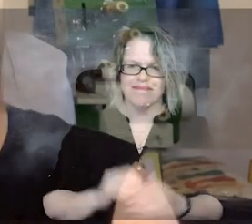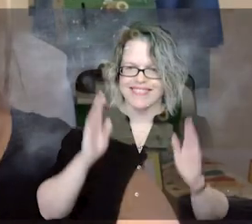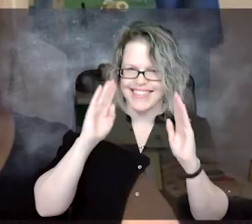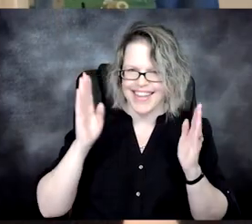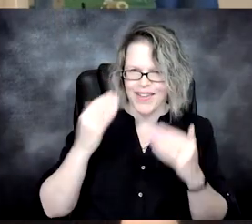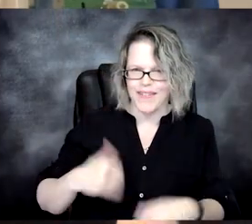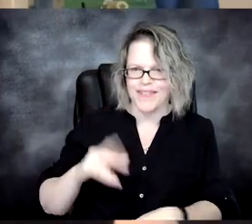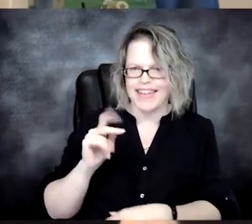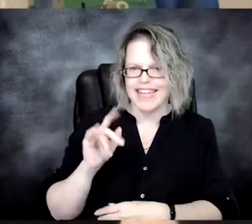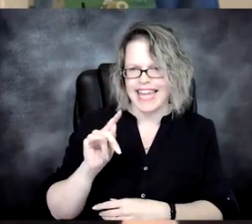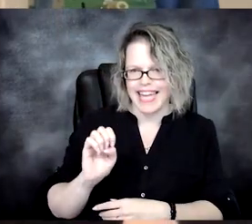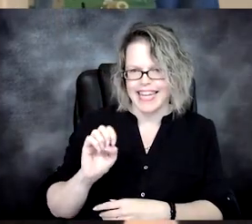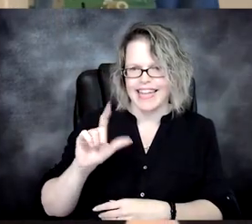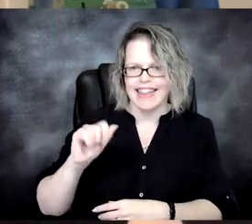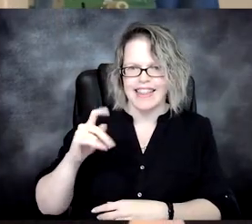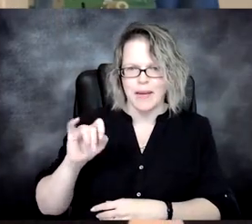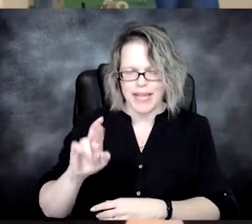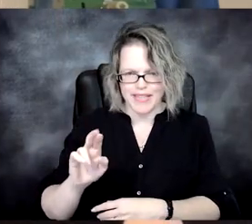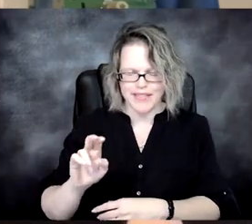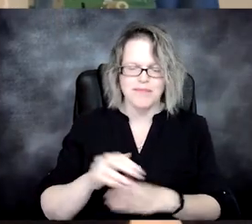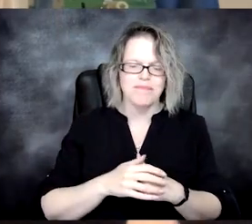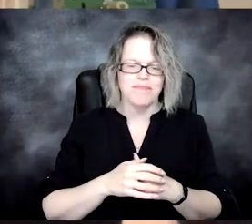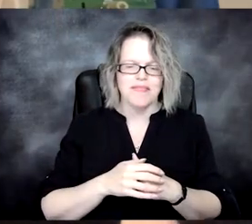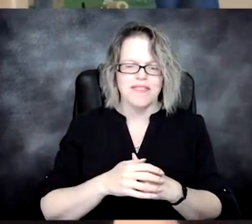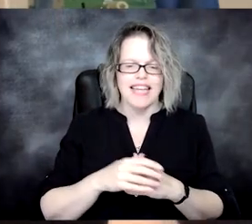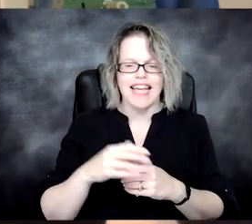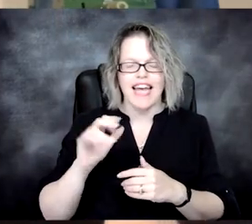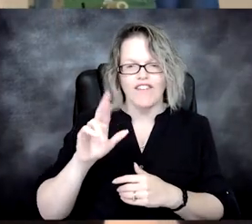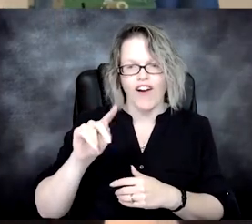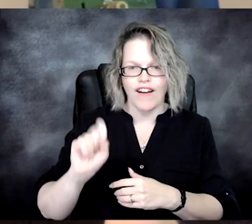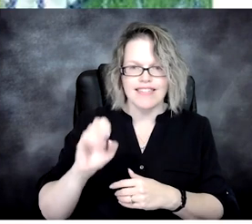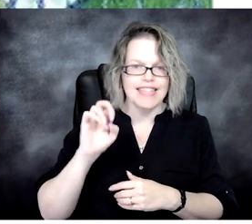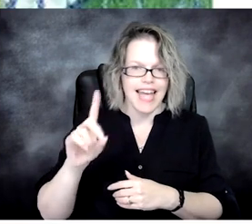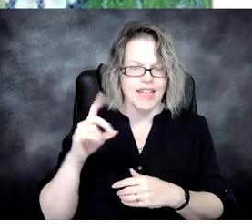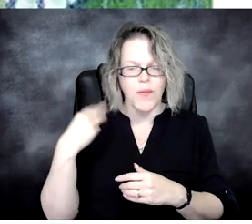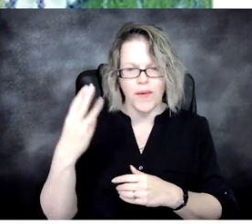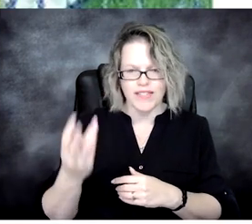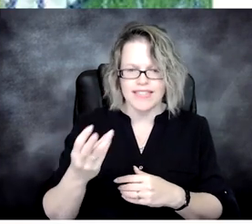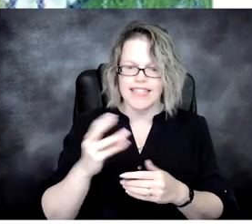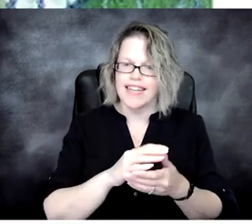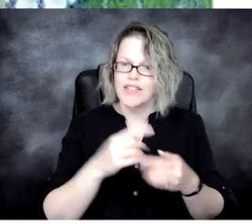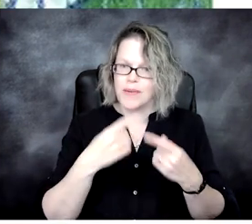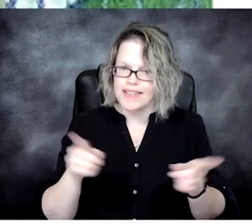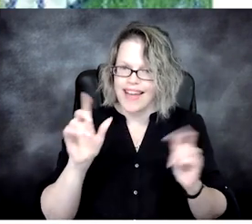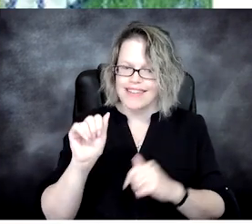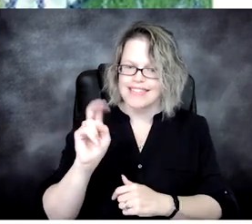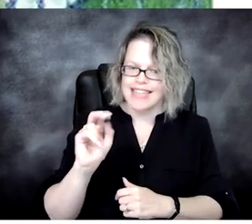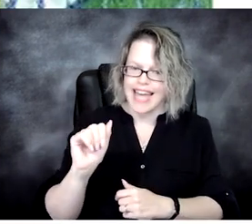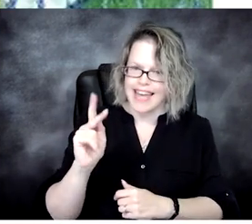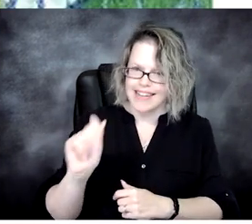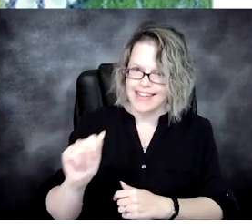Hello, I'm Katie LaPierre, Board President of Arts Ed Washington, and we are so pleased to announce Annika Hansen as the